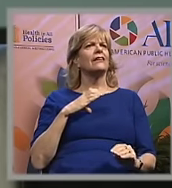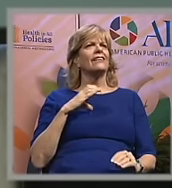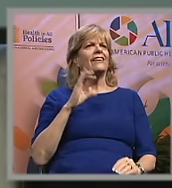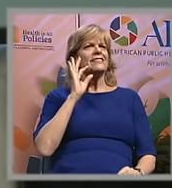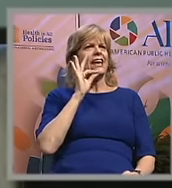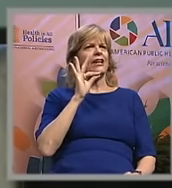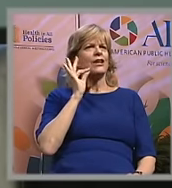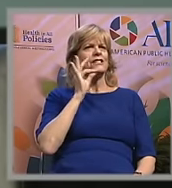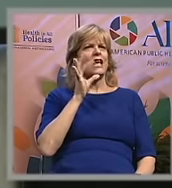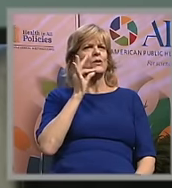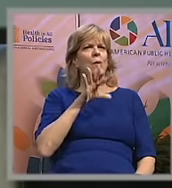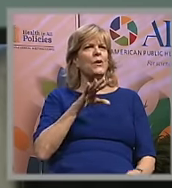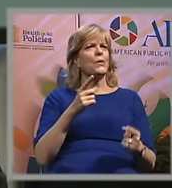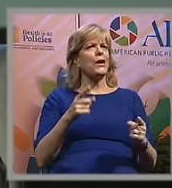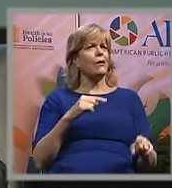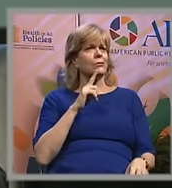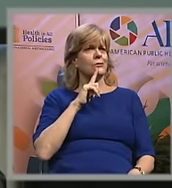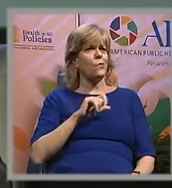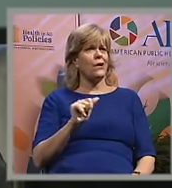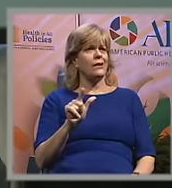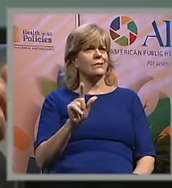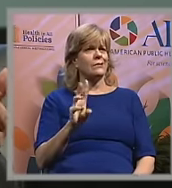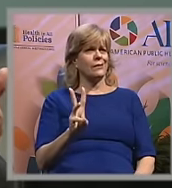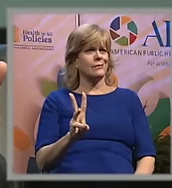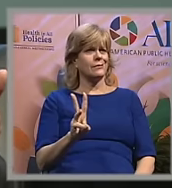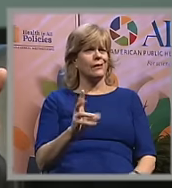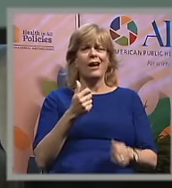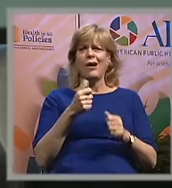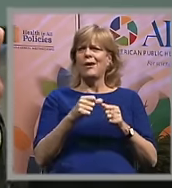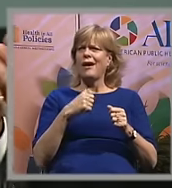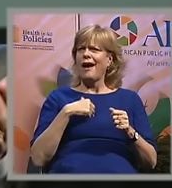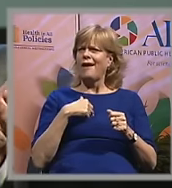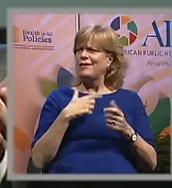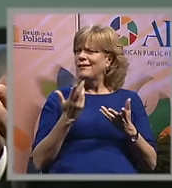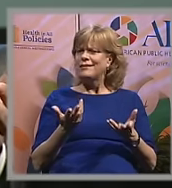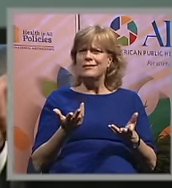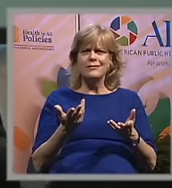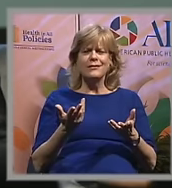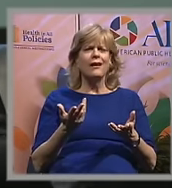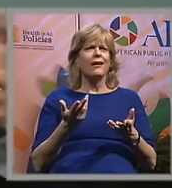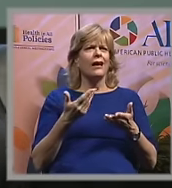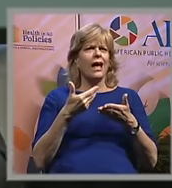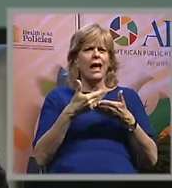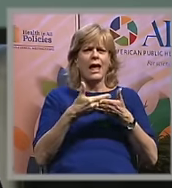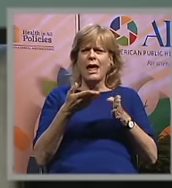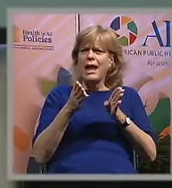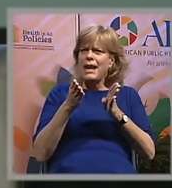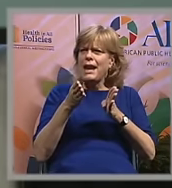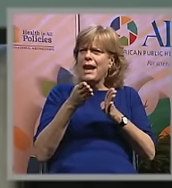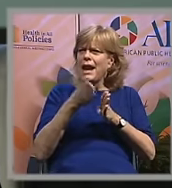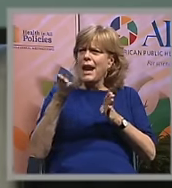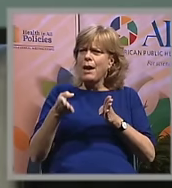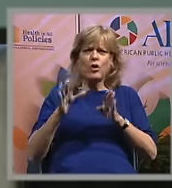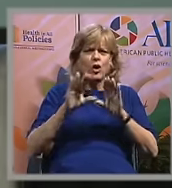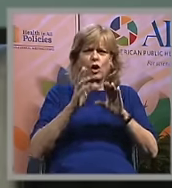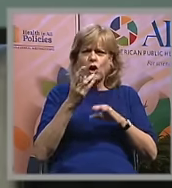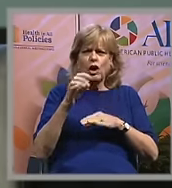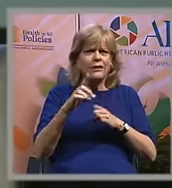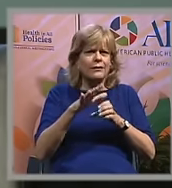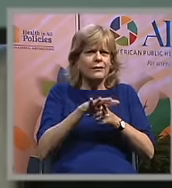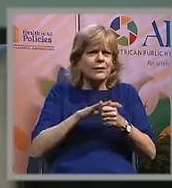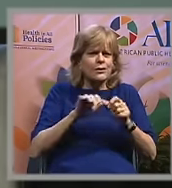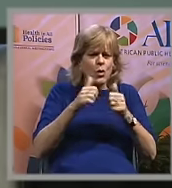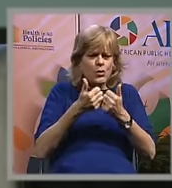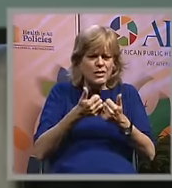when I was 26 years old. And I remember having this neighborhood association budget meeting a few months after I got elected. We were getting ready to do